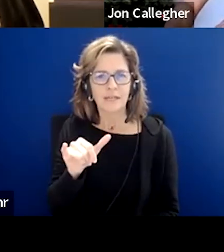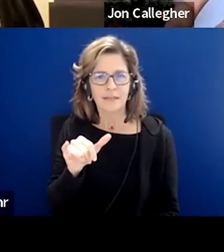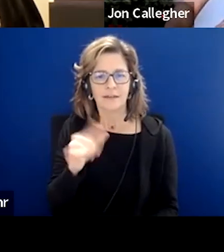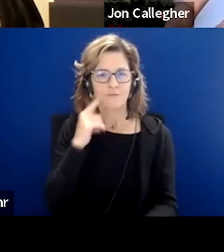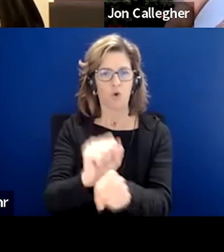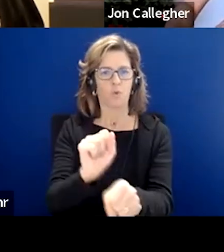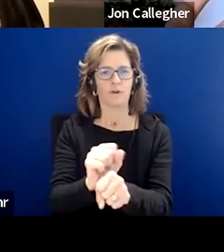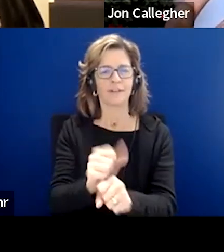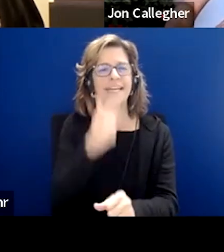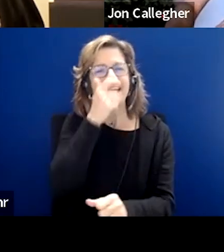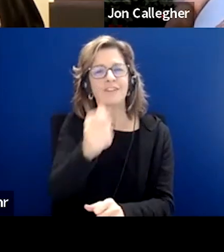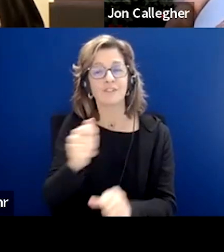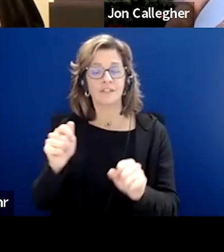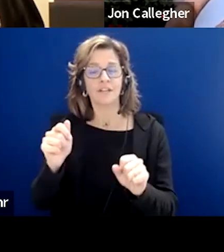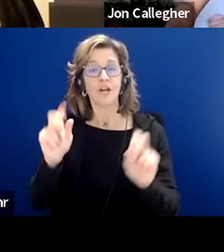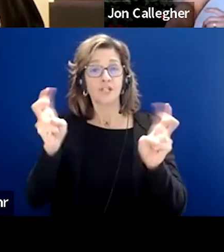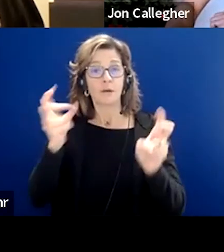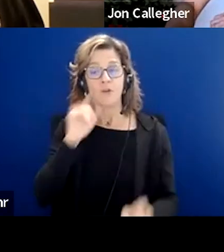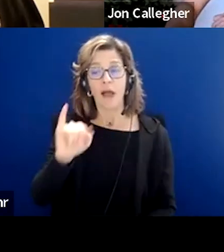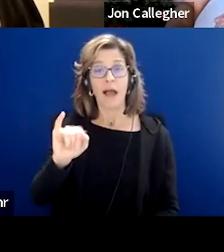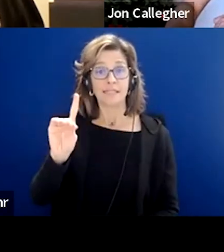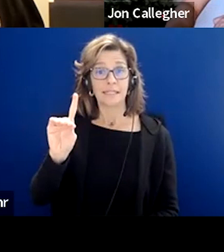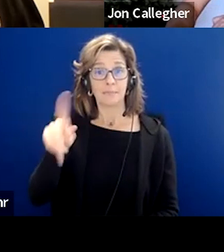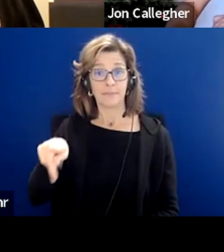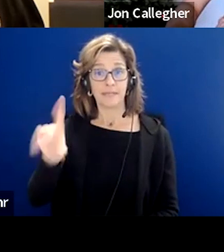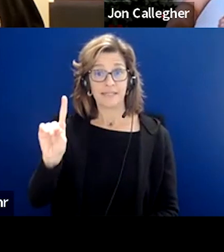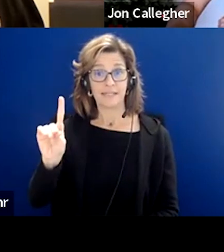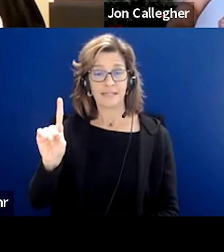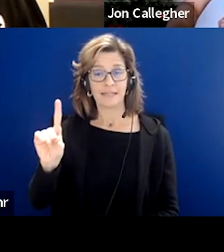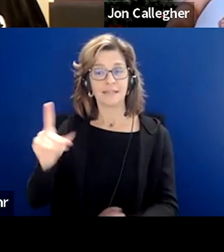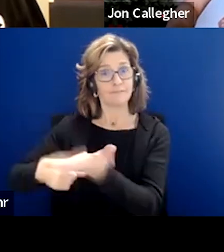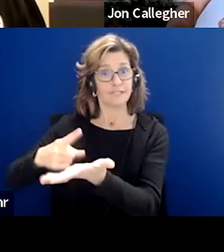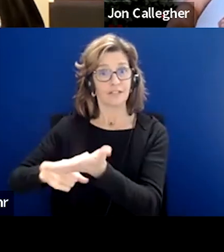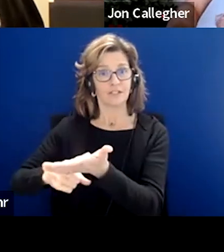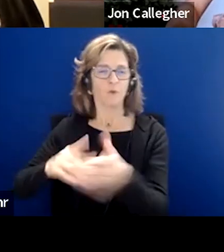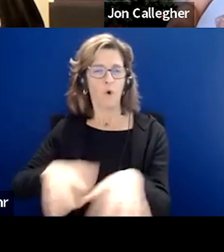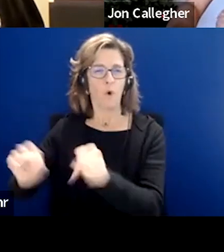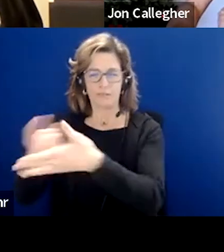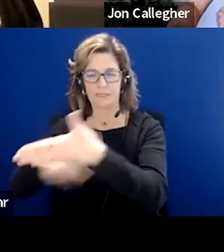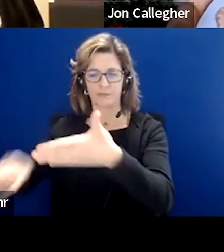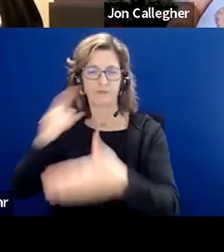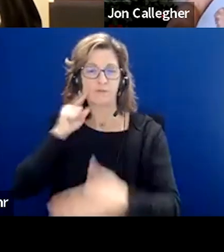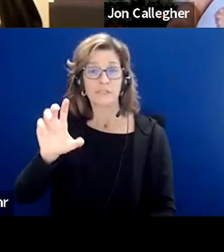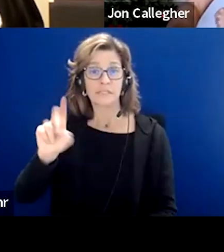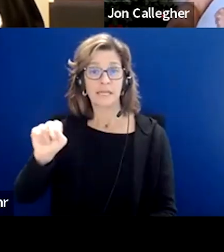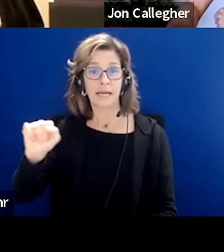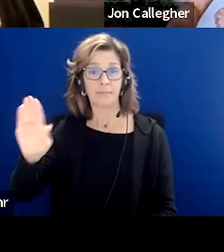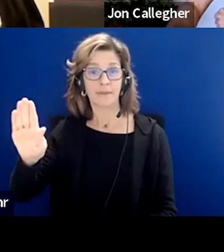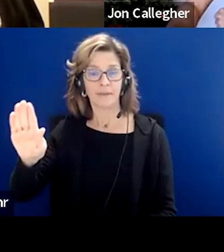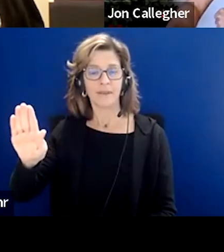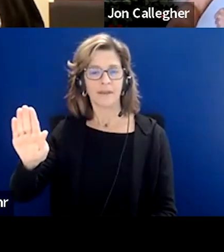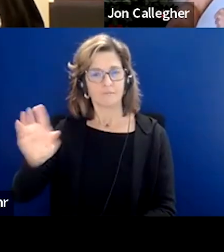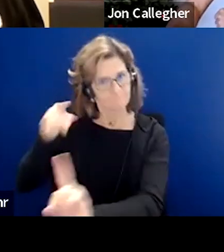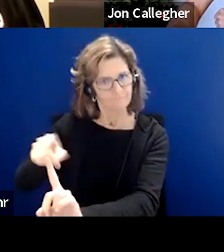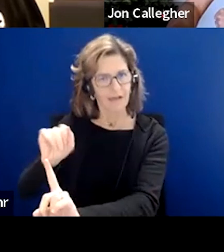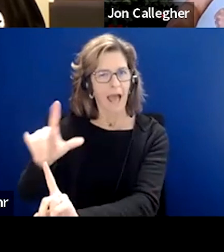the IDPD roundtable that my team's hosting for CNIB next week. And